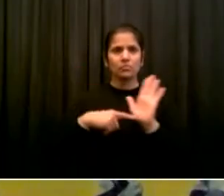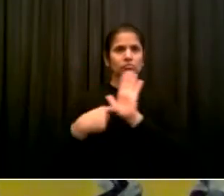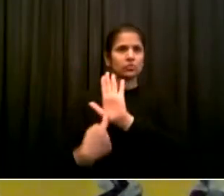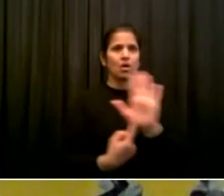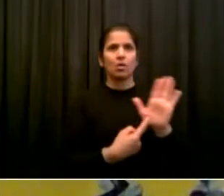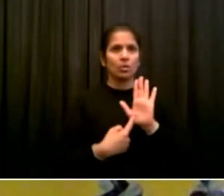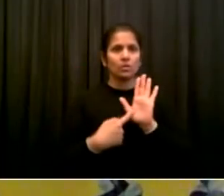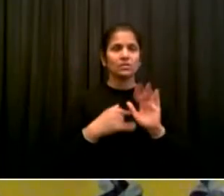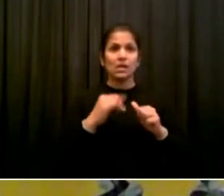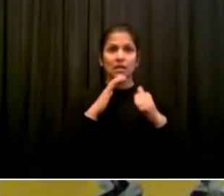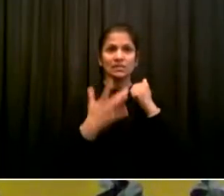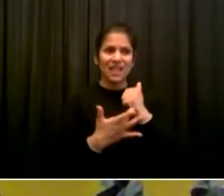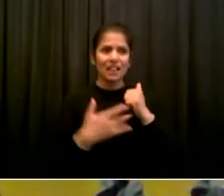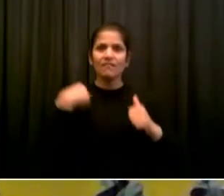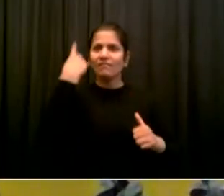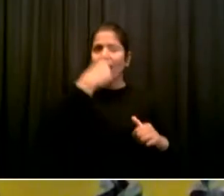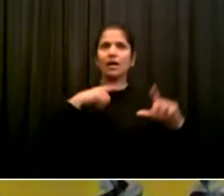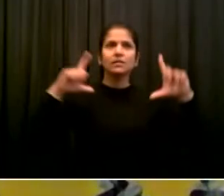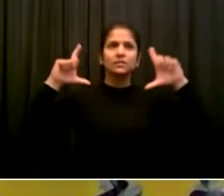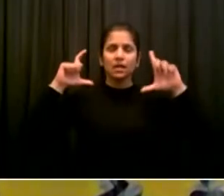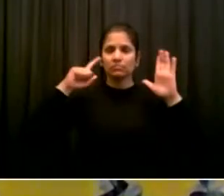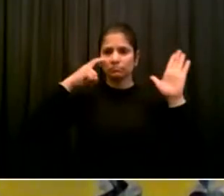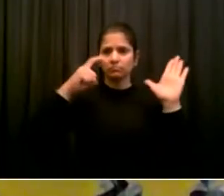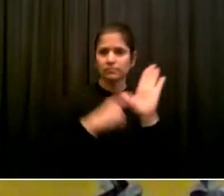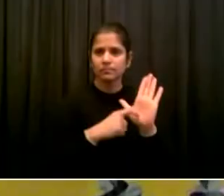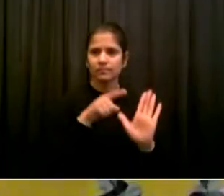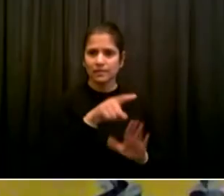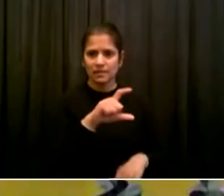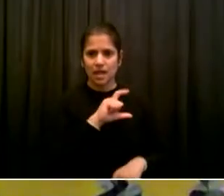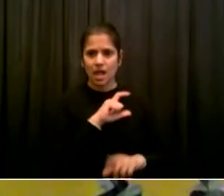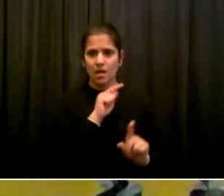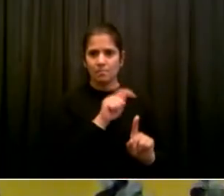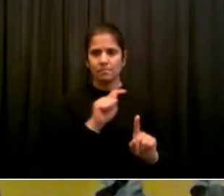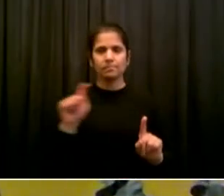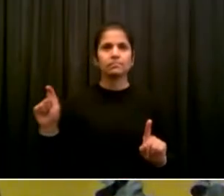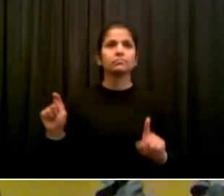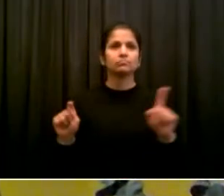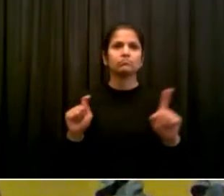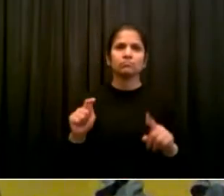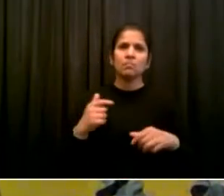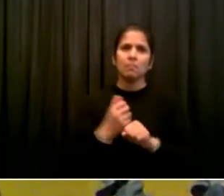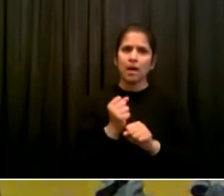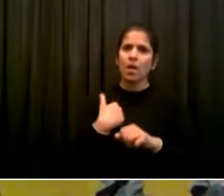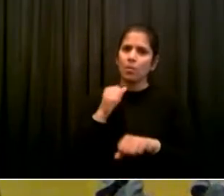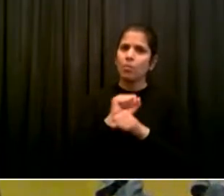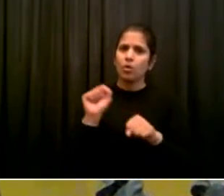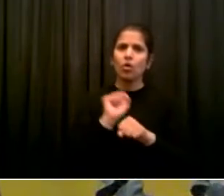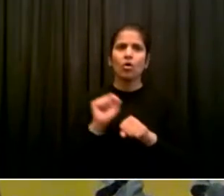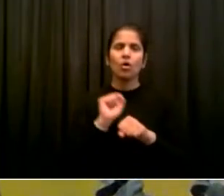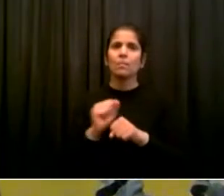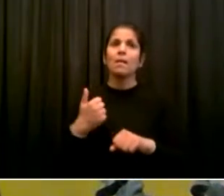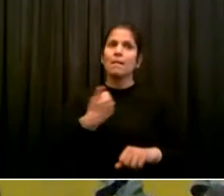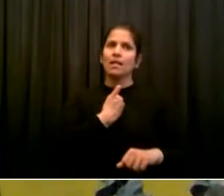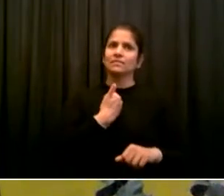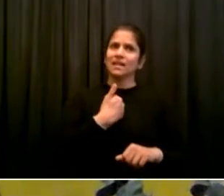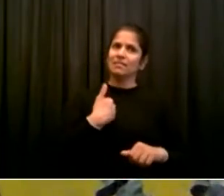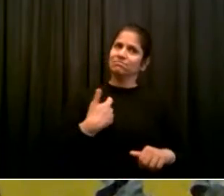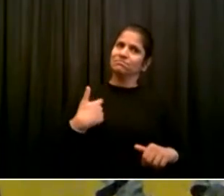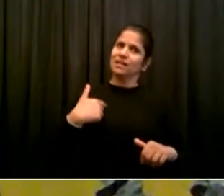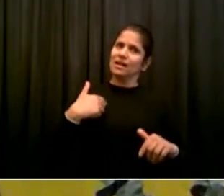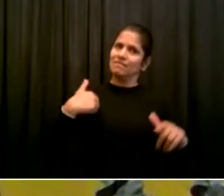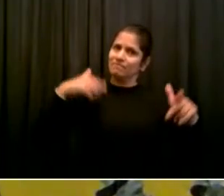recognition and fingerprinting. There is more to be done, and I look forward to continuing to converse,